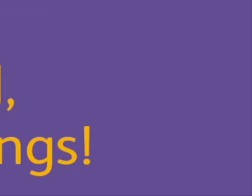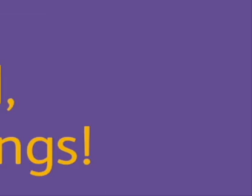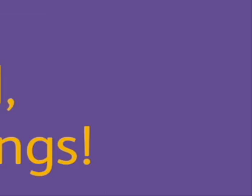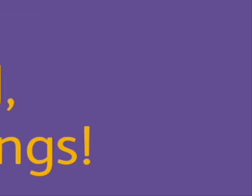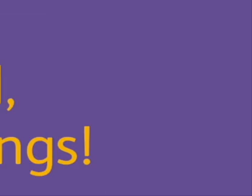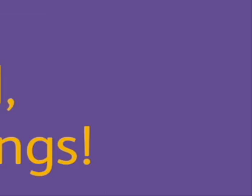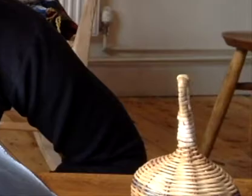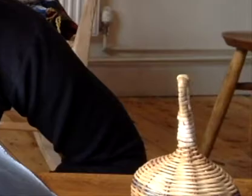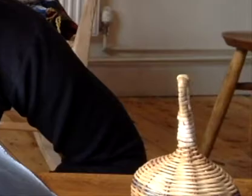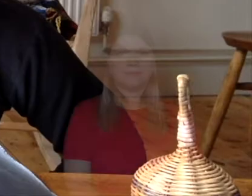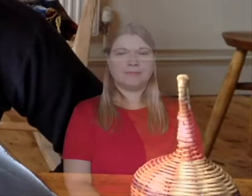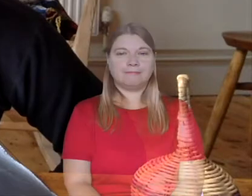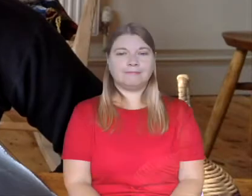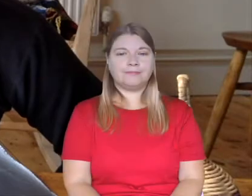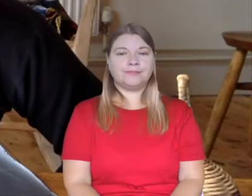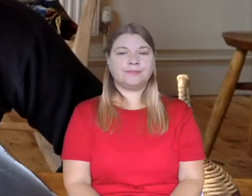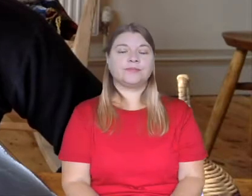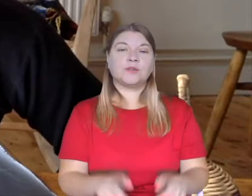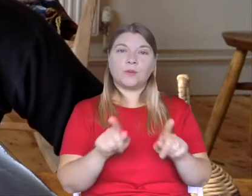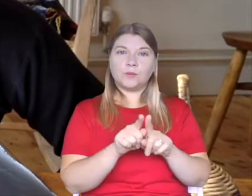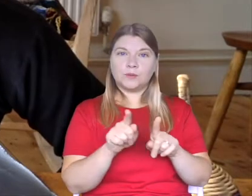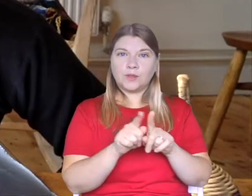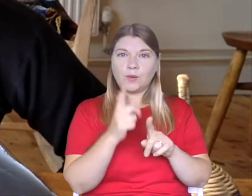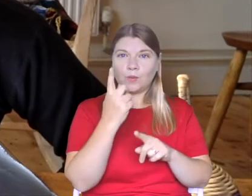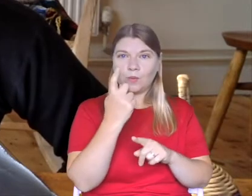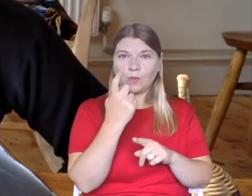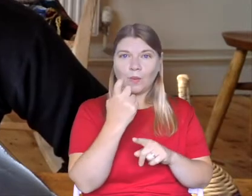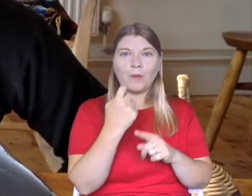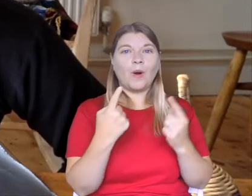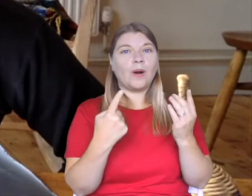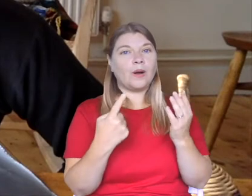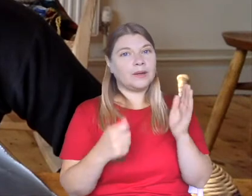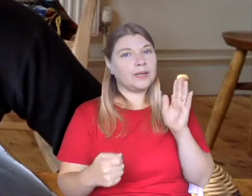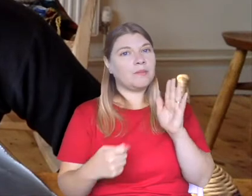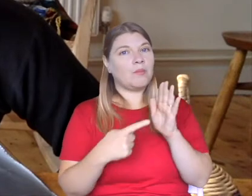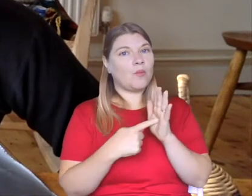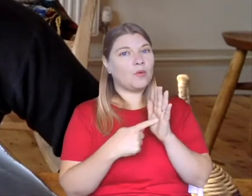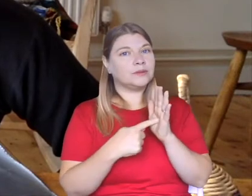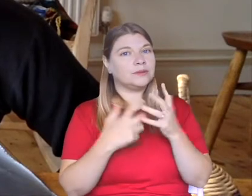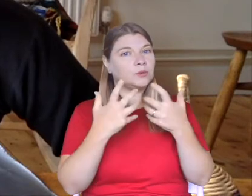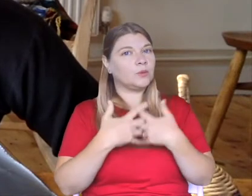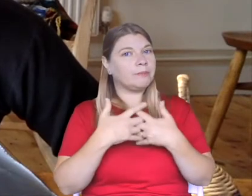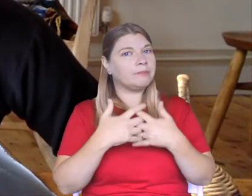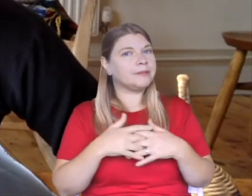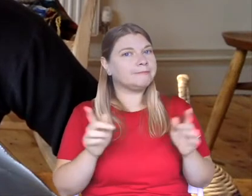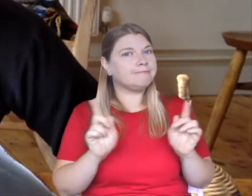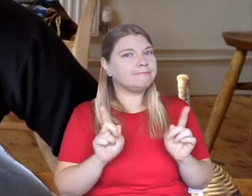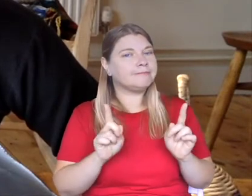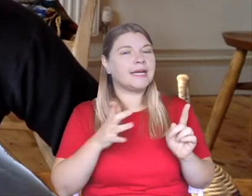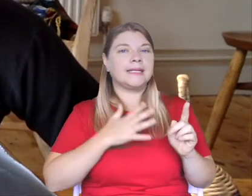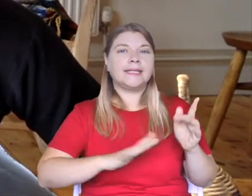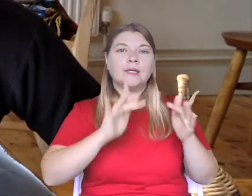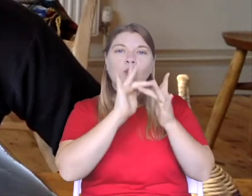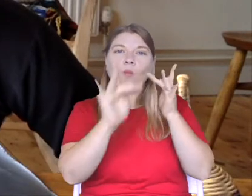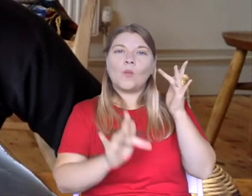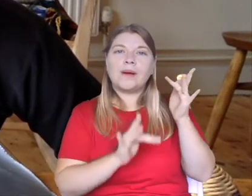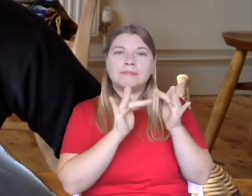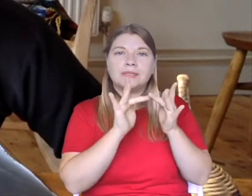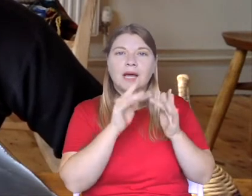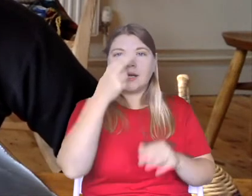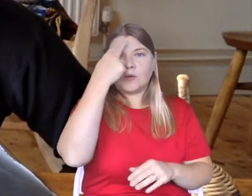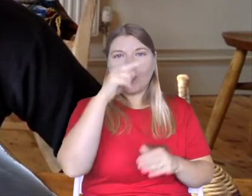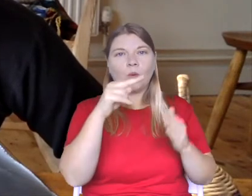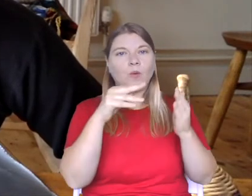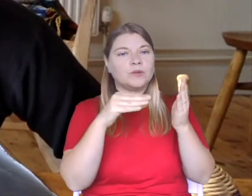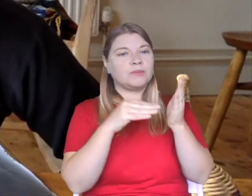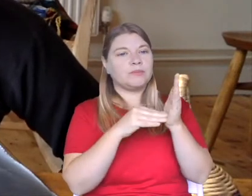things. One other important thing that we're going to set up for this session is a website called Music Labs, and I'm going to show